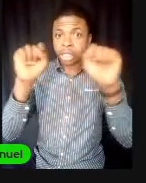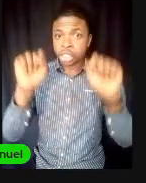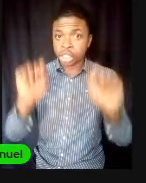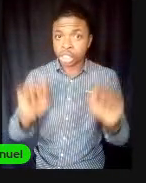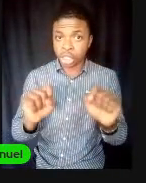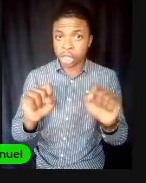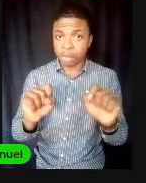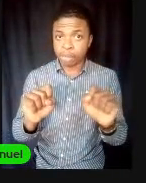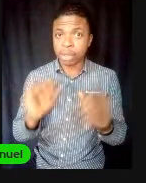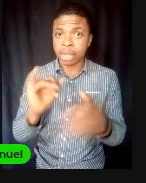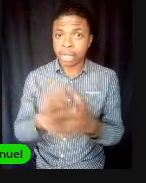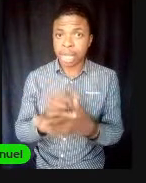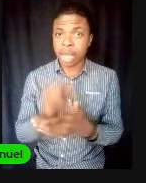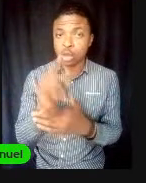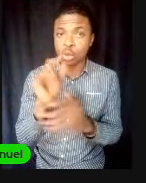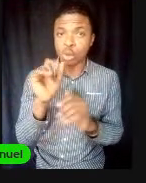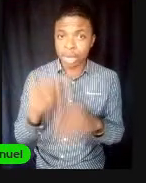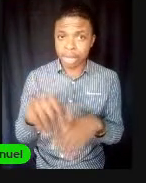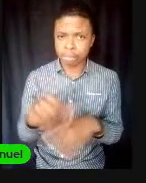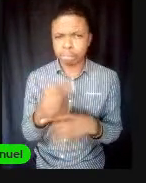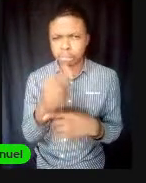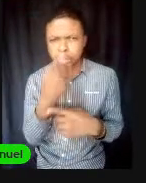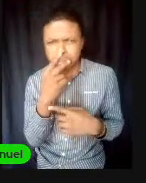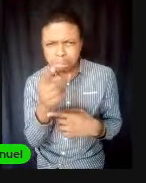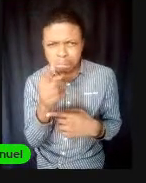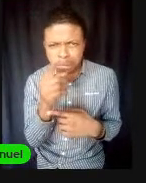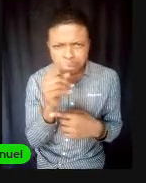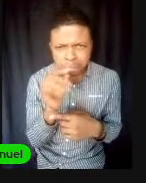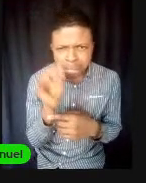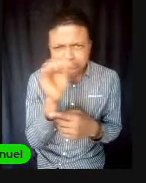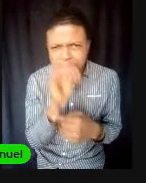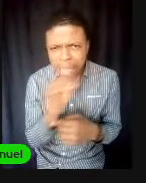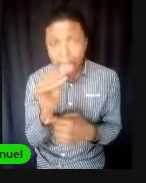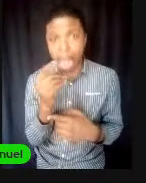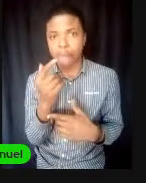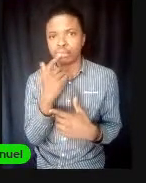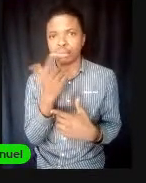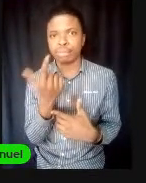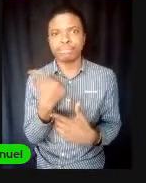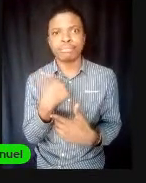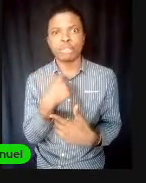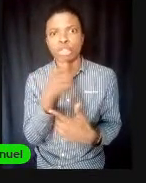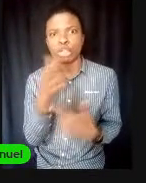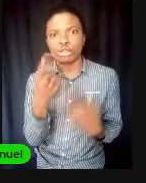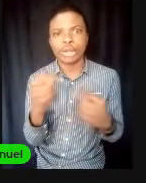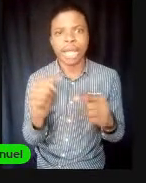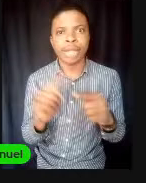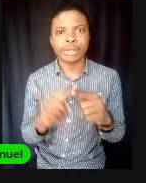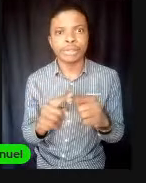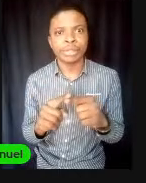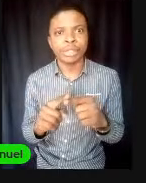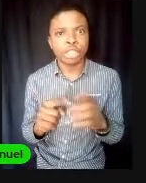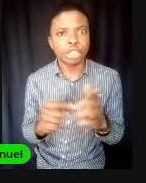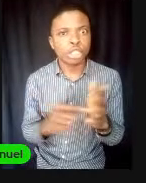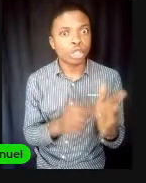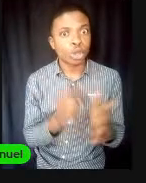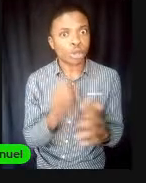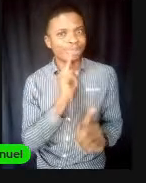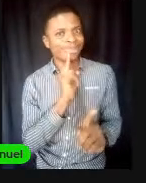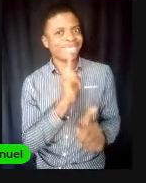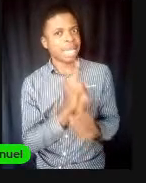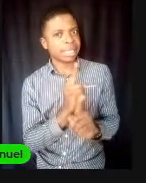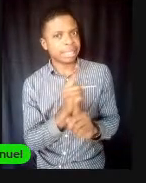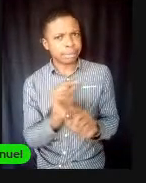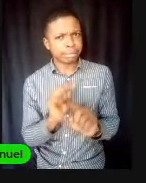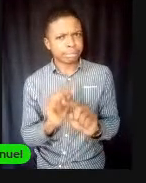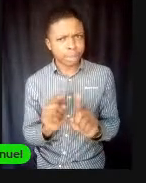expo, but figure it out yourself. So kindly identify the shapes that were used in these designs